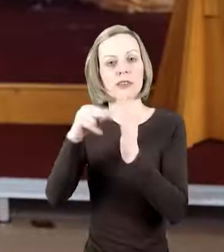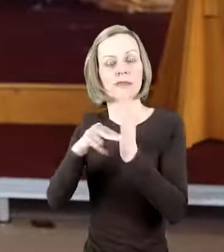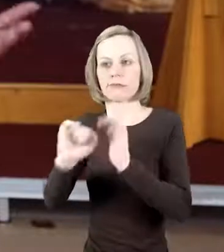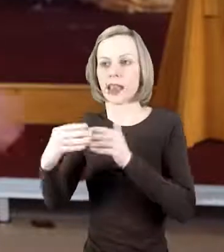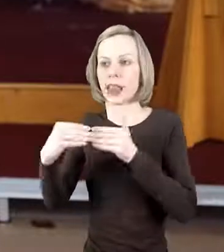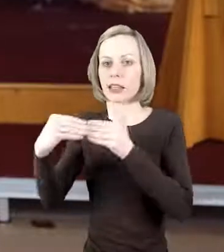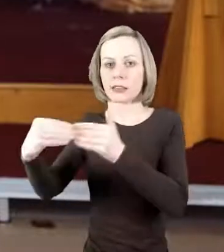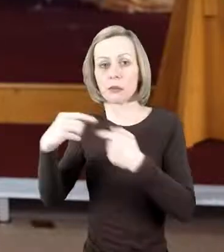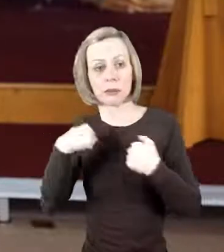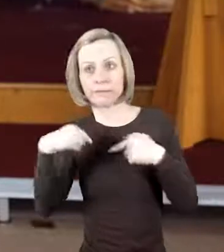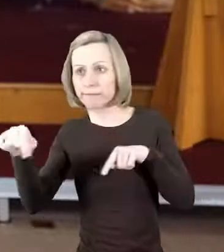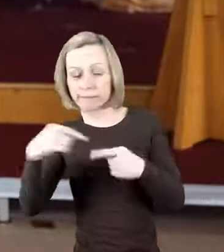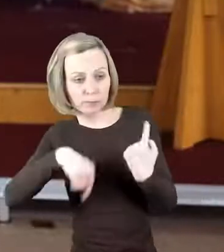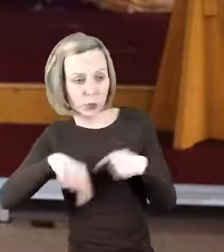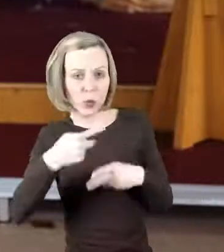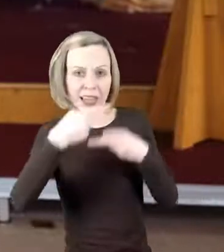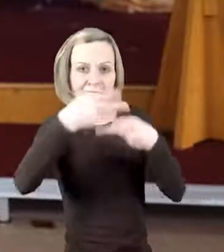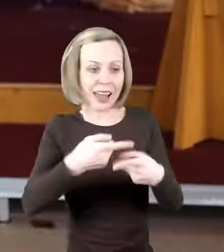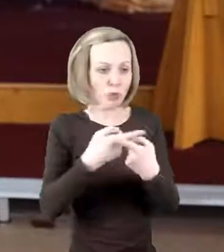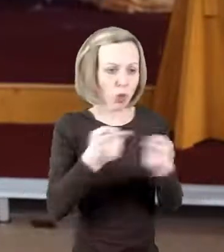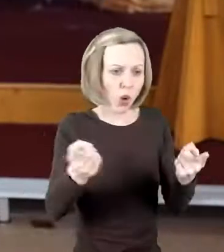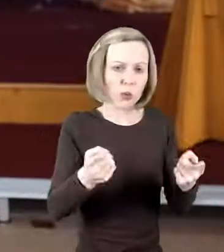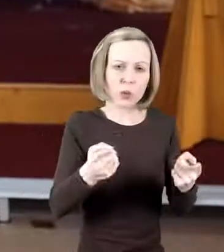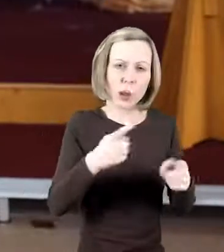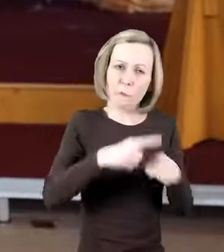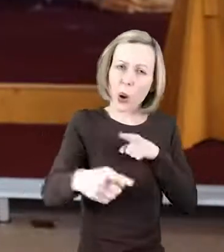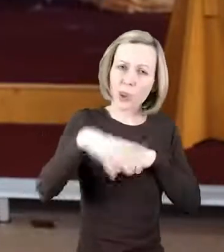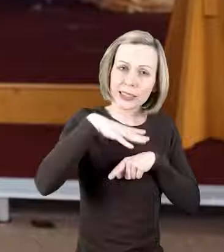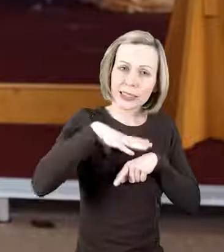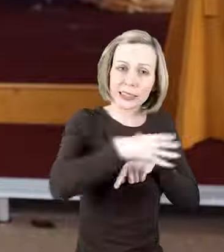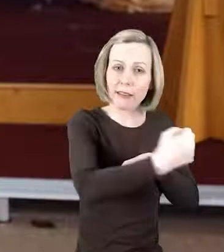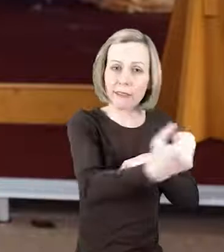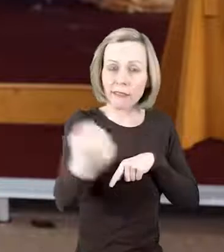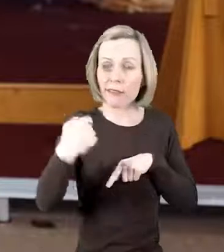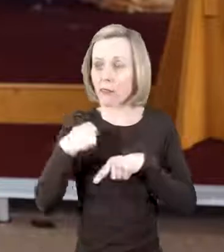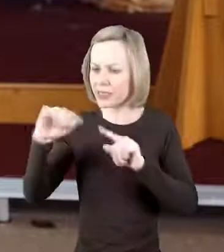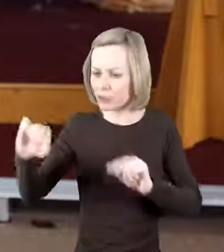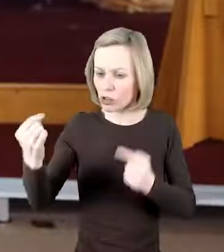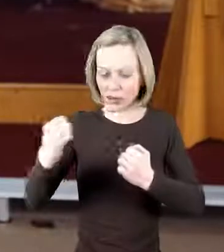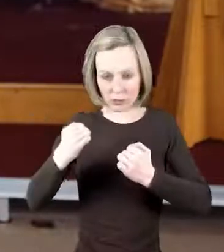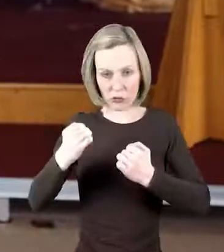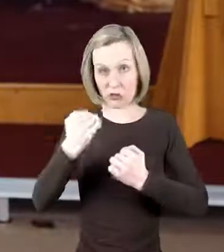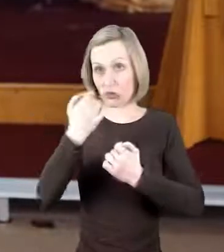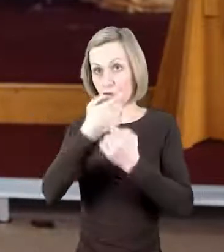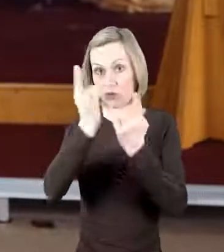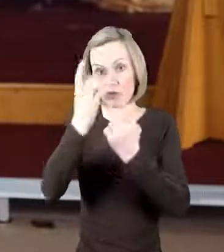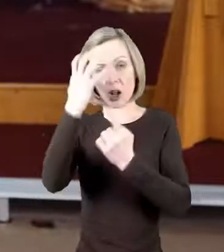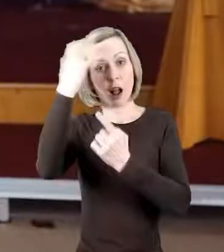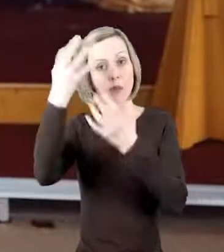for those most on the edge, those most on need. He's challenged our